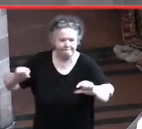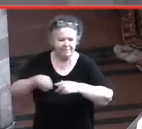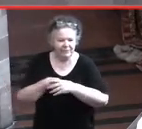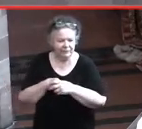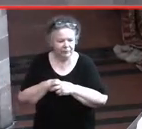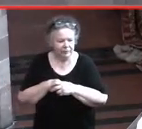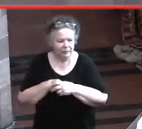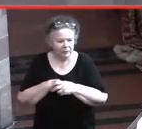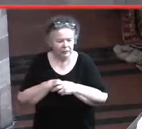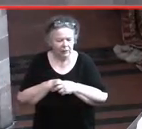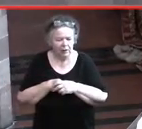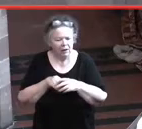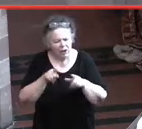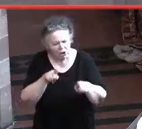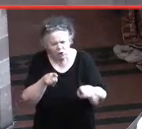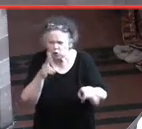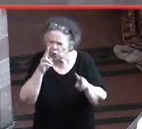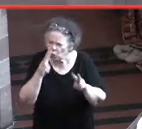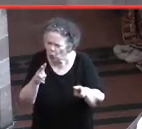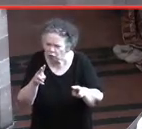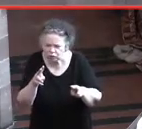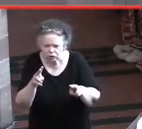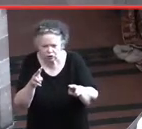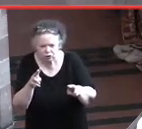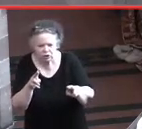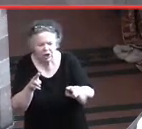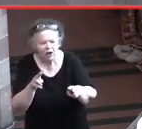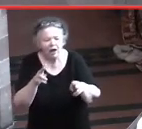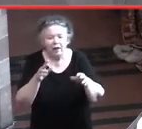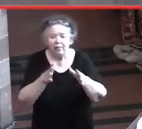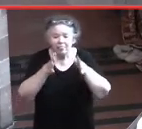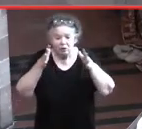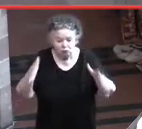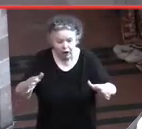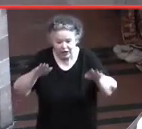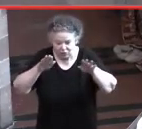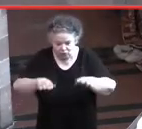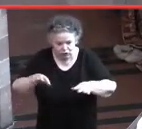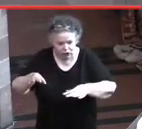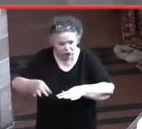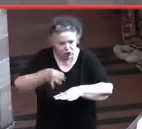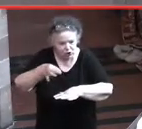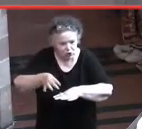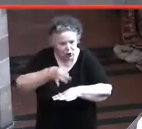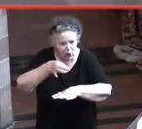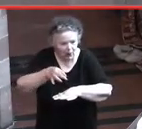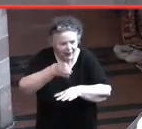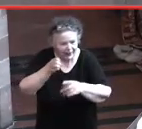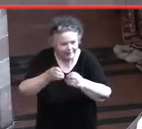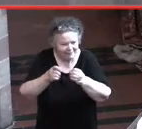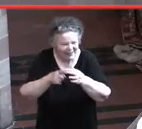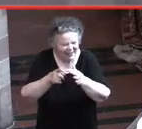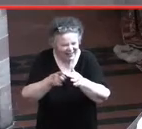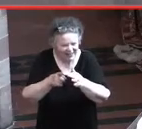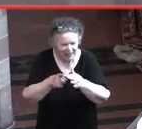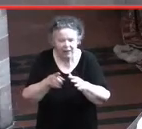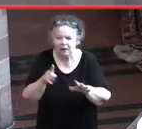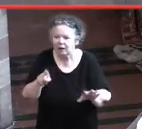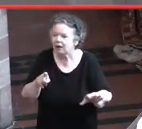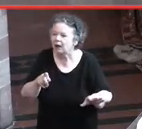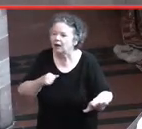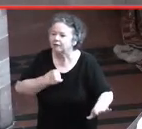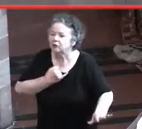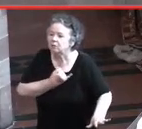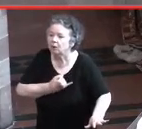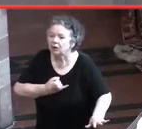I wonder if you watch the Great British Sewing Bee, and this is where I have to do an apology to our friends who are